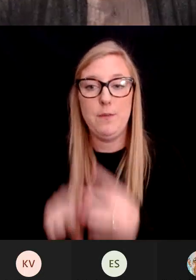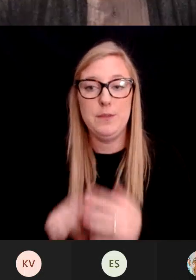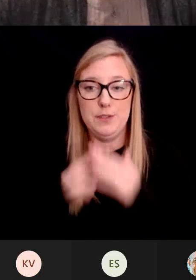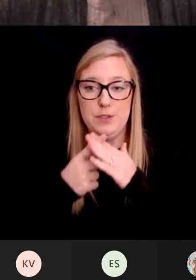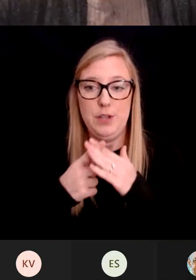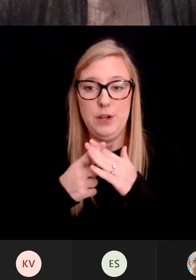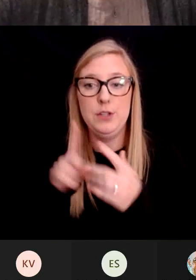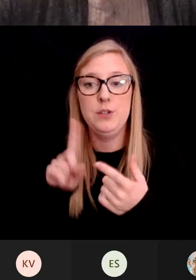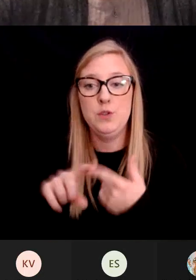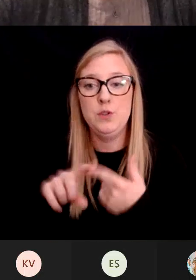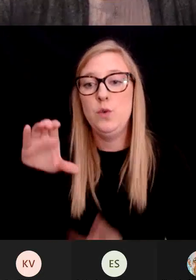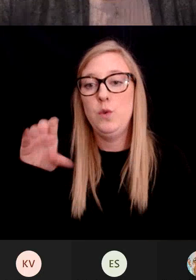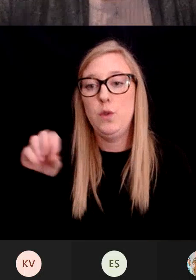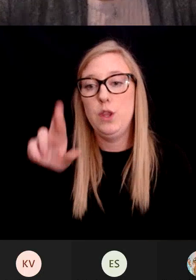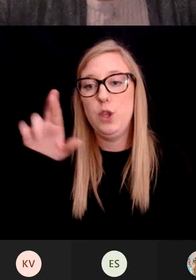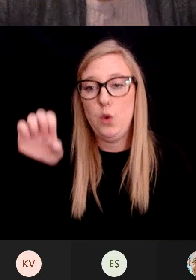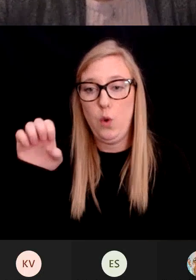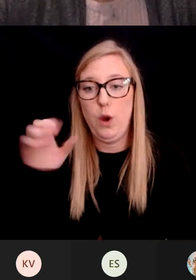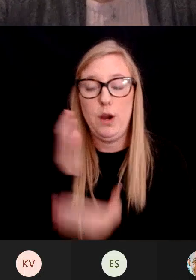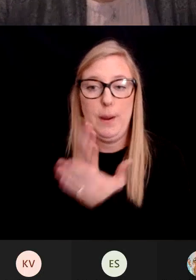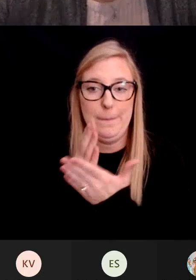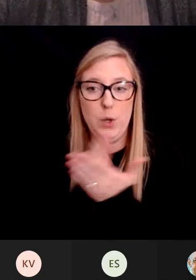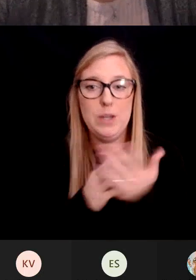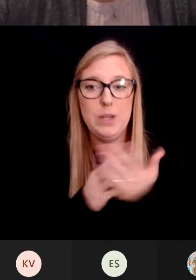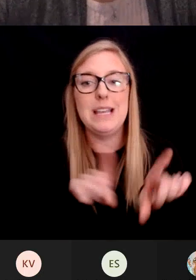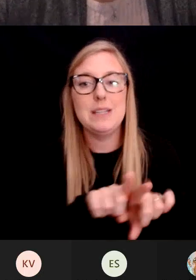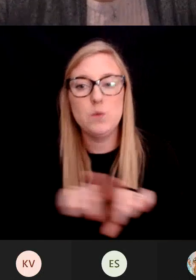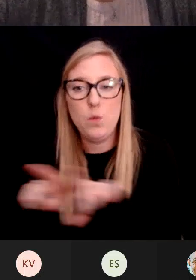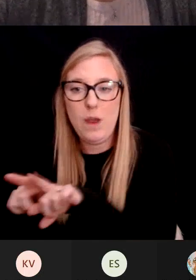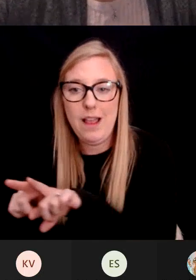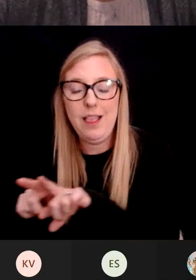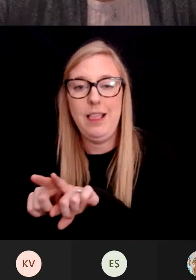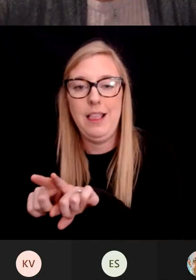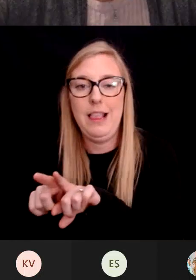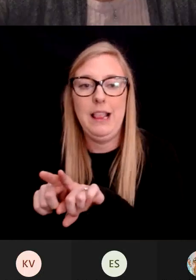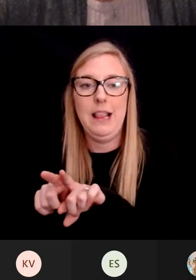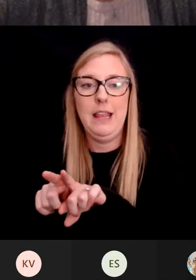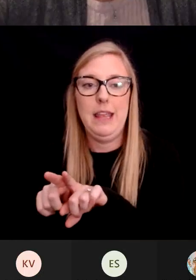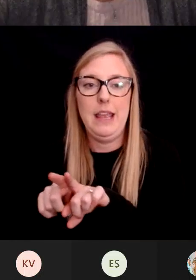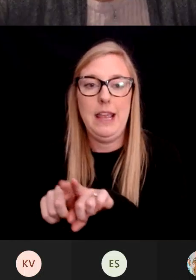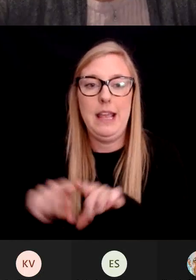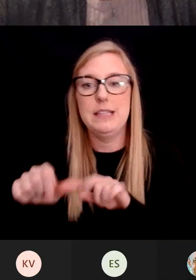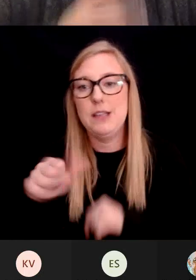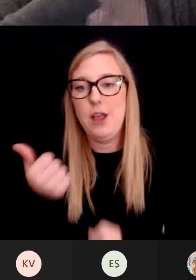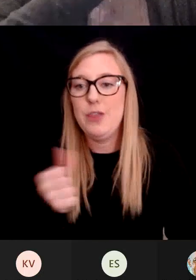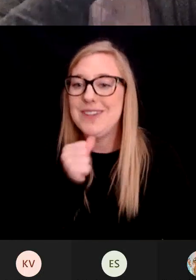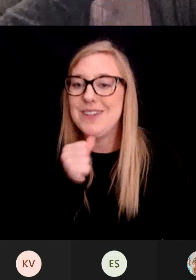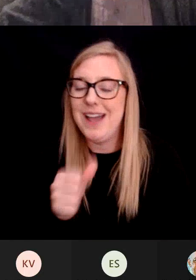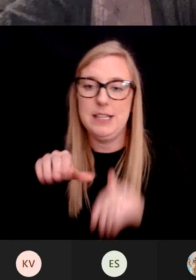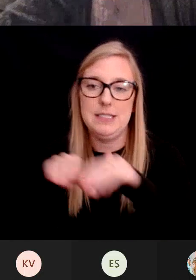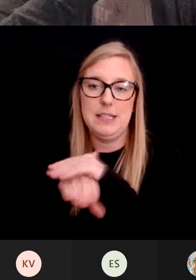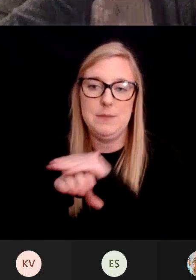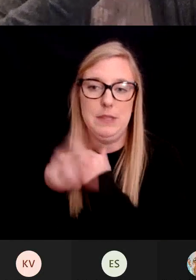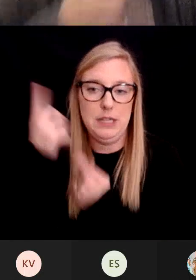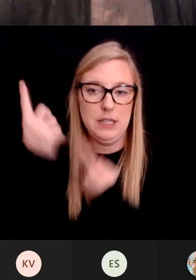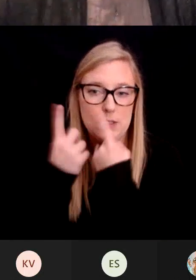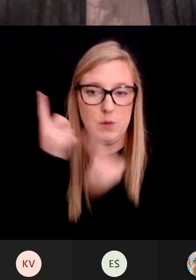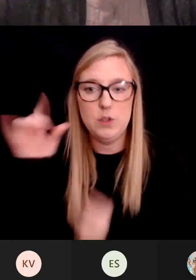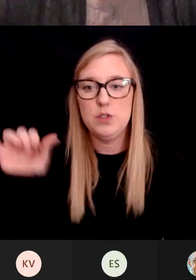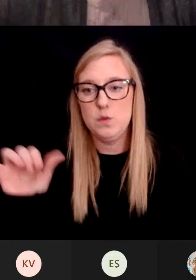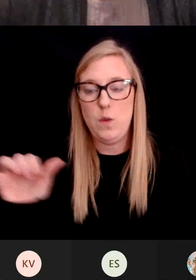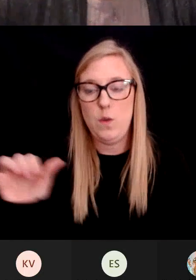core components, as well as accounting for a number of other non-accessibility considerations as well.